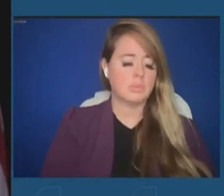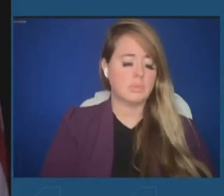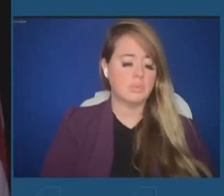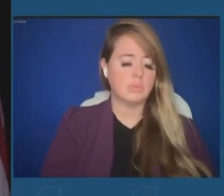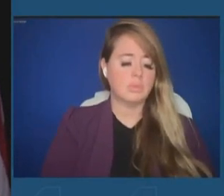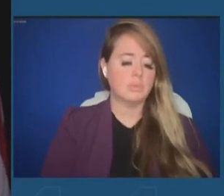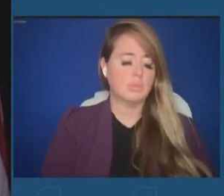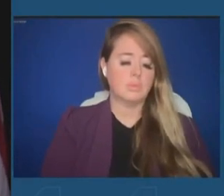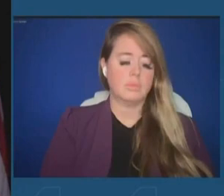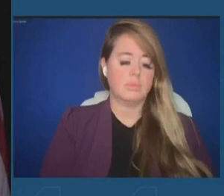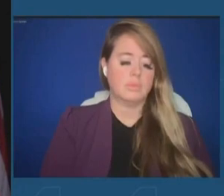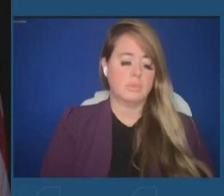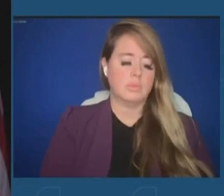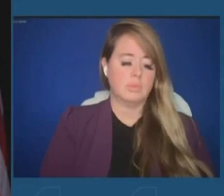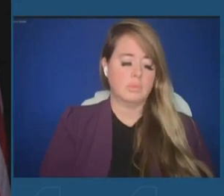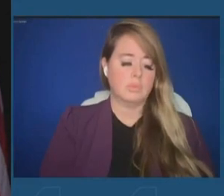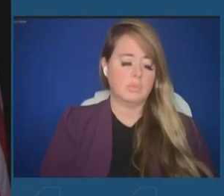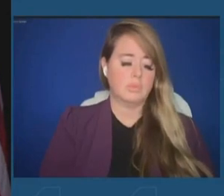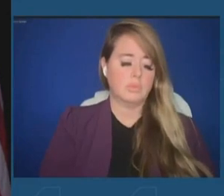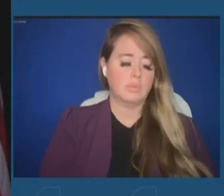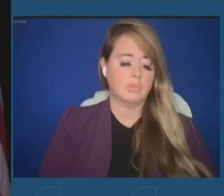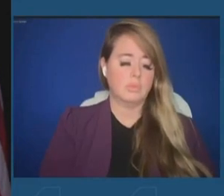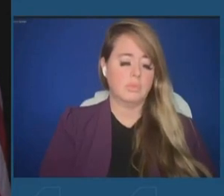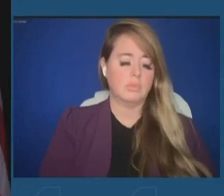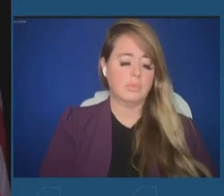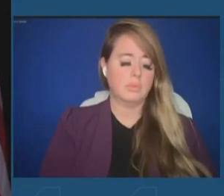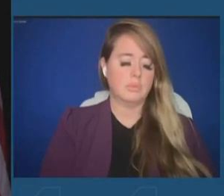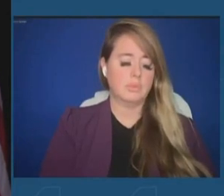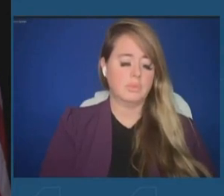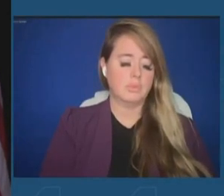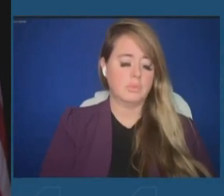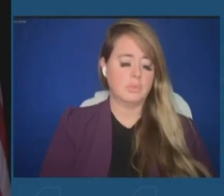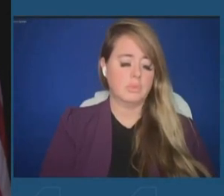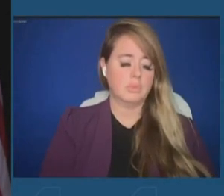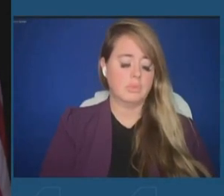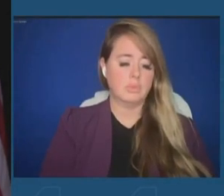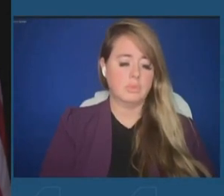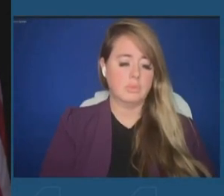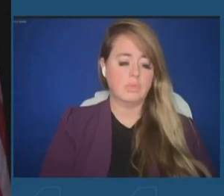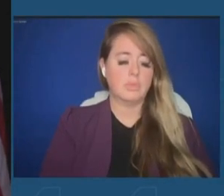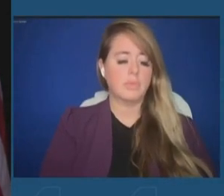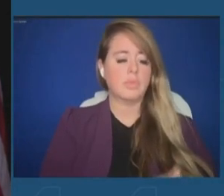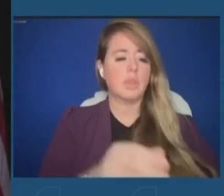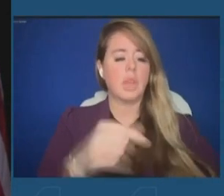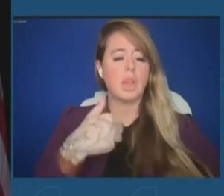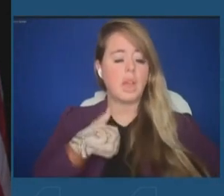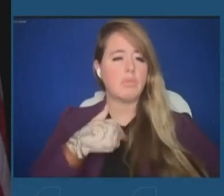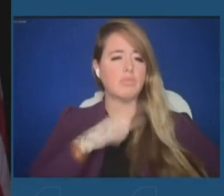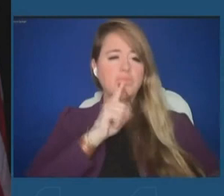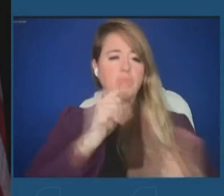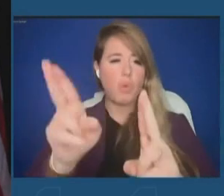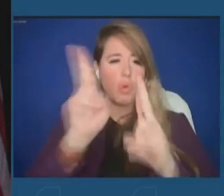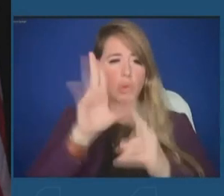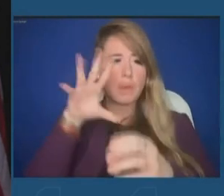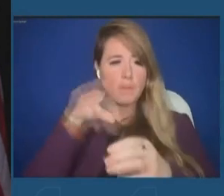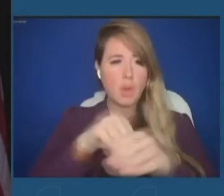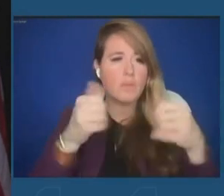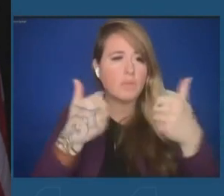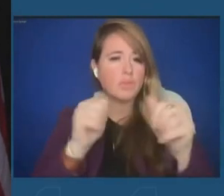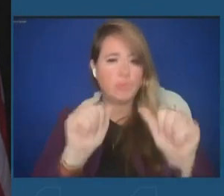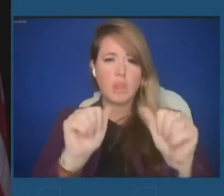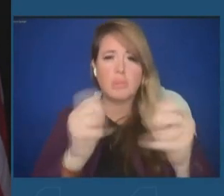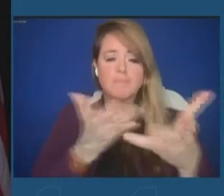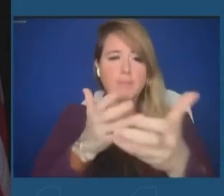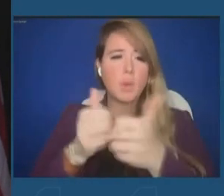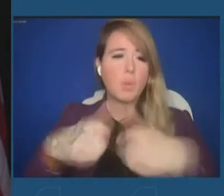This is a huge honor to be here, to be included in this wonderful event to honor all of the people who helped save my